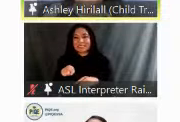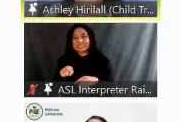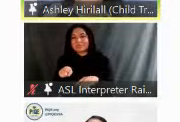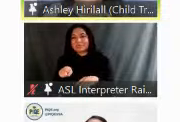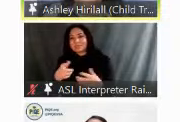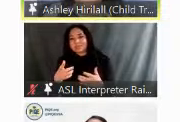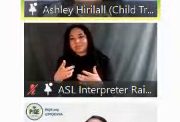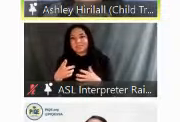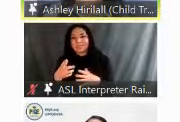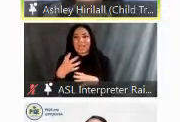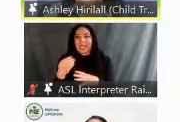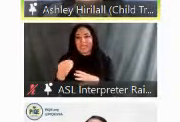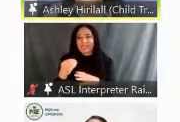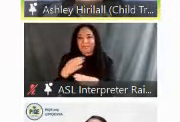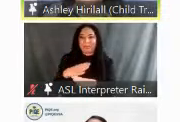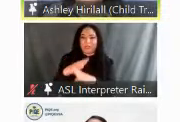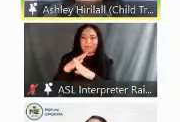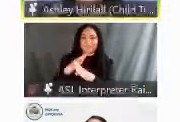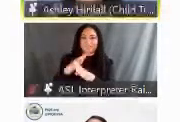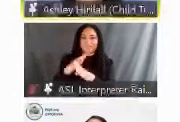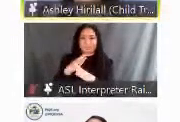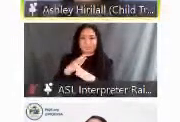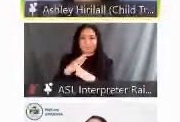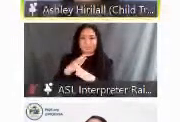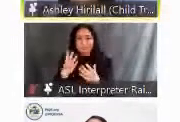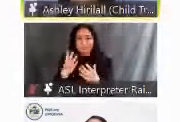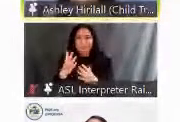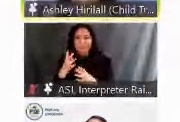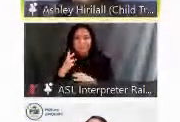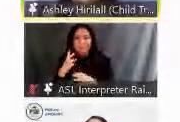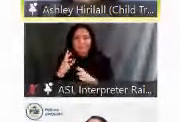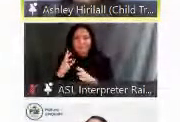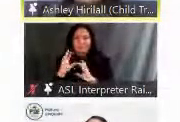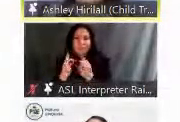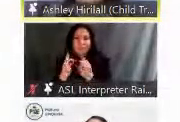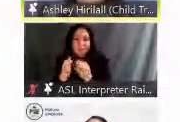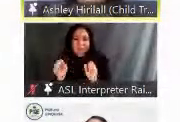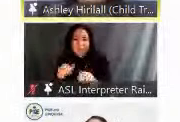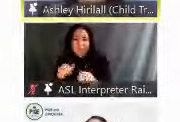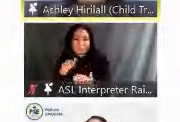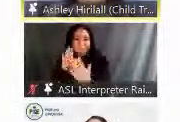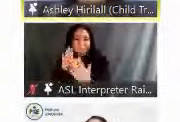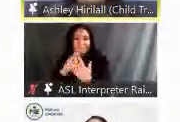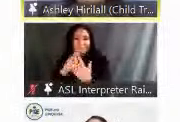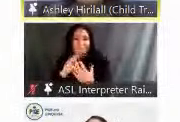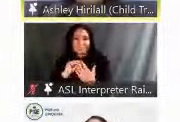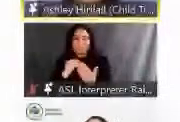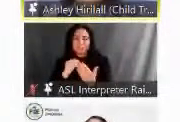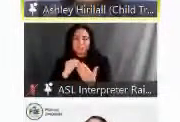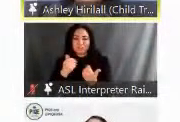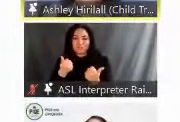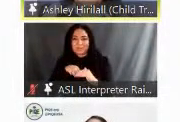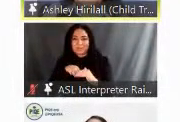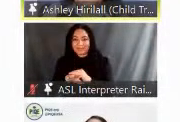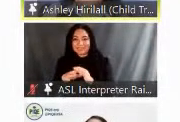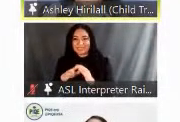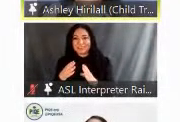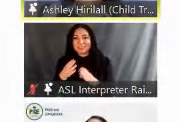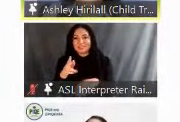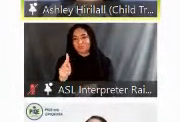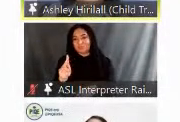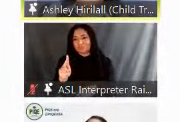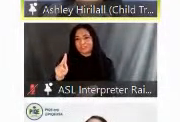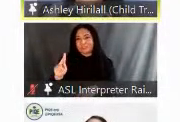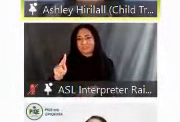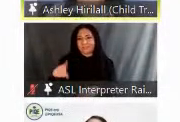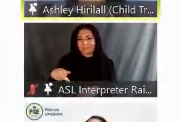one hypothetical family might face in accessing a preschool program. So in this example, imagine two parents